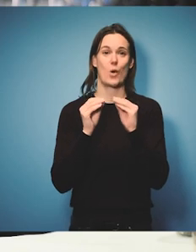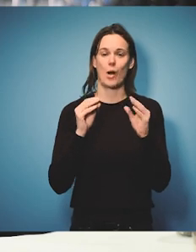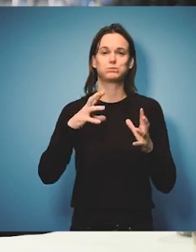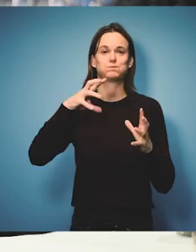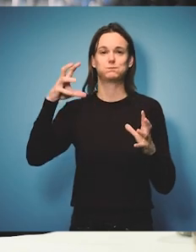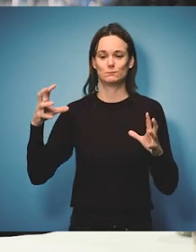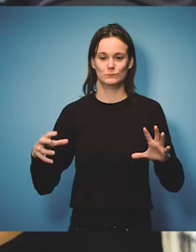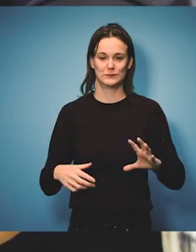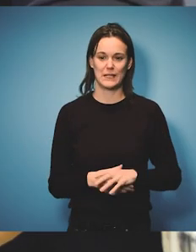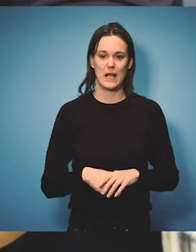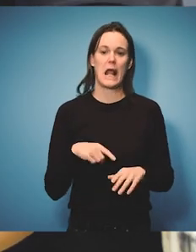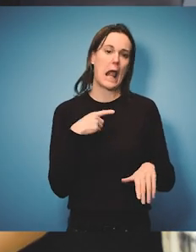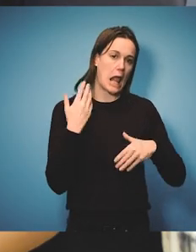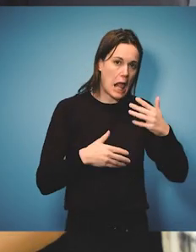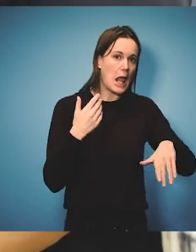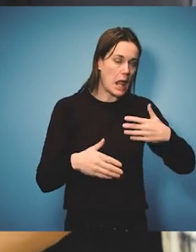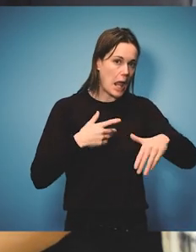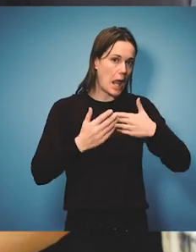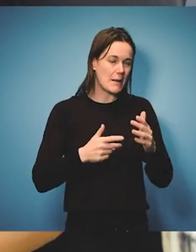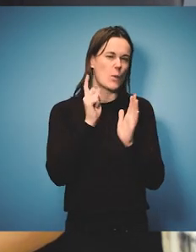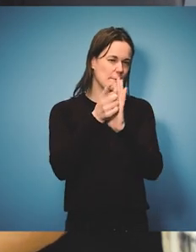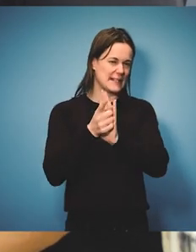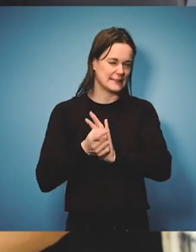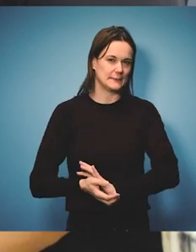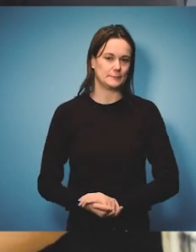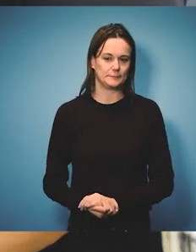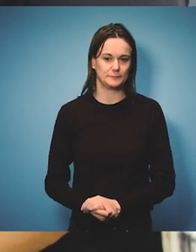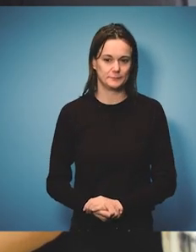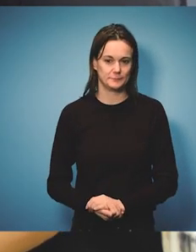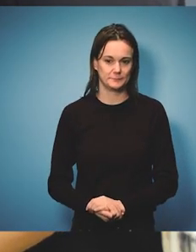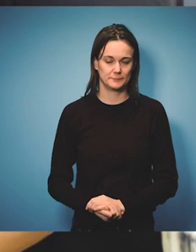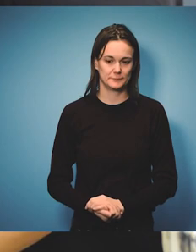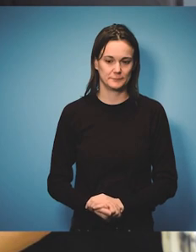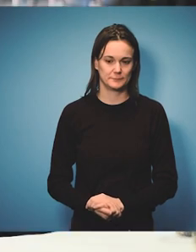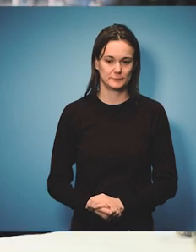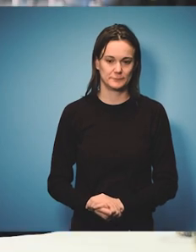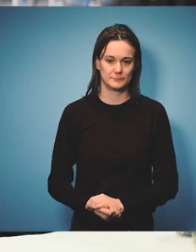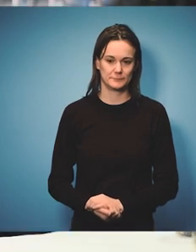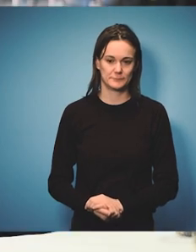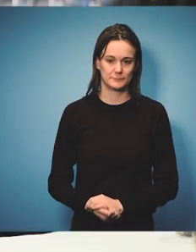great. Now we're just gonna let that incorporate for about maybe a